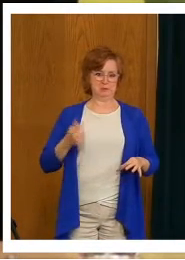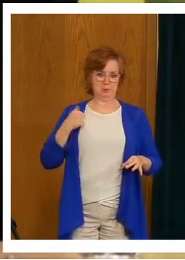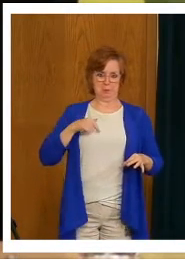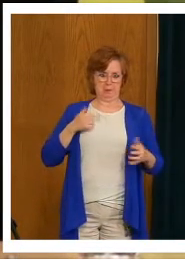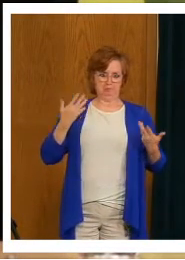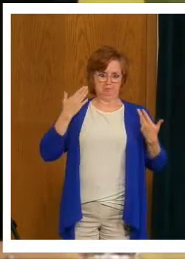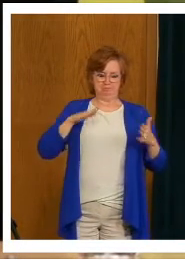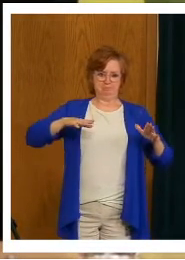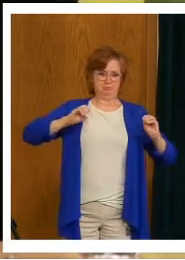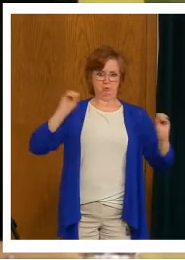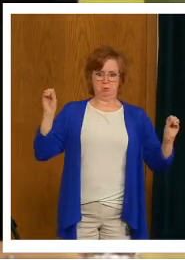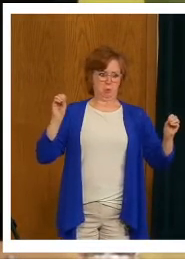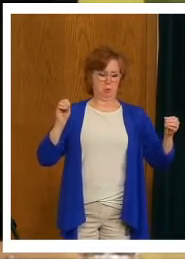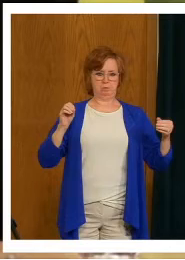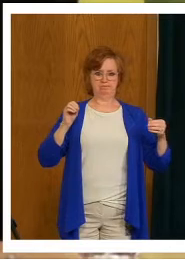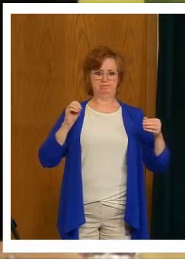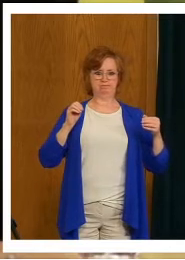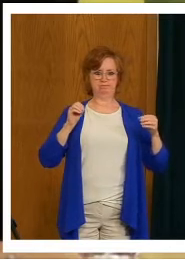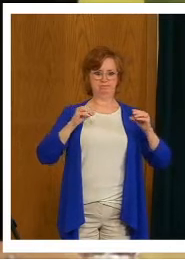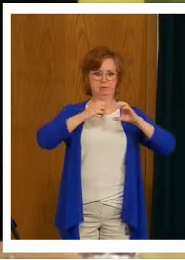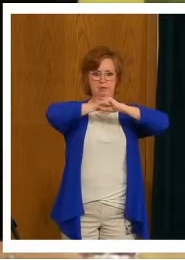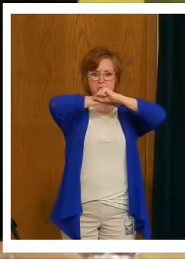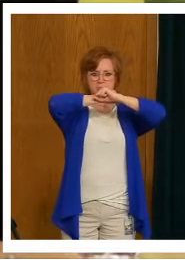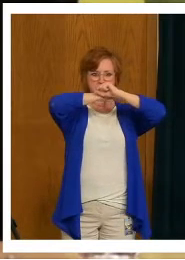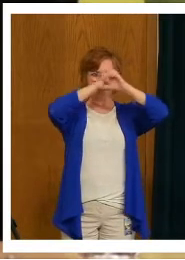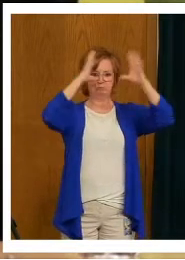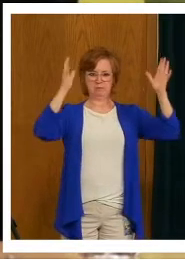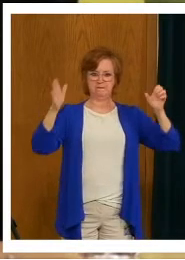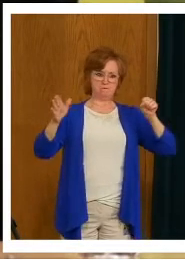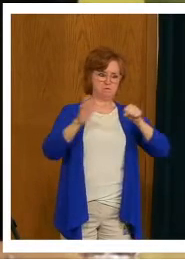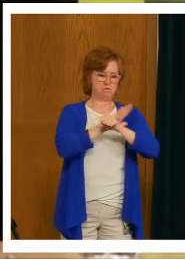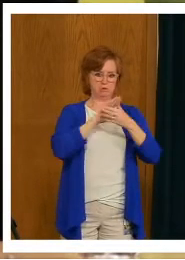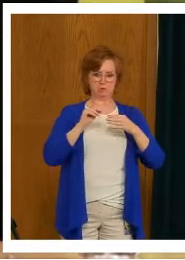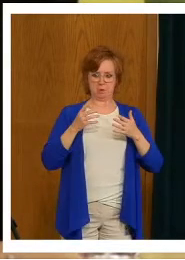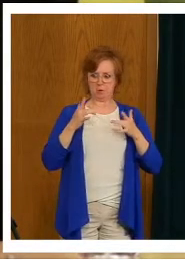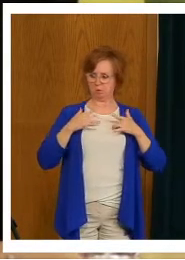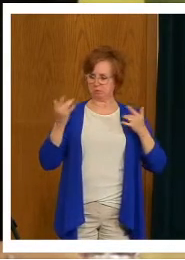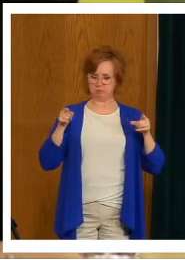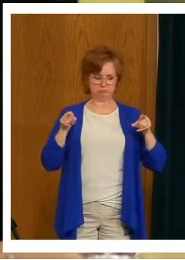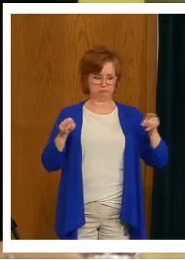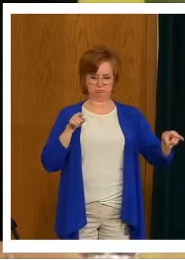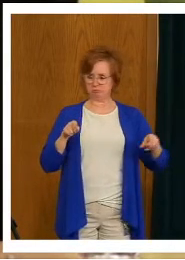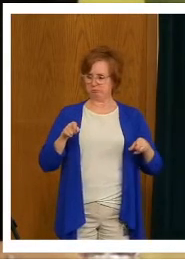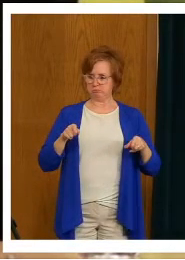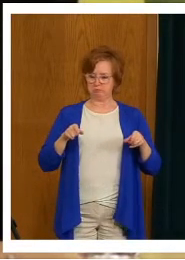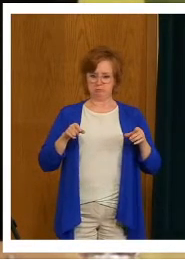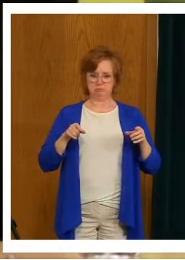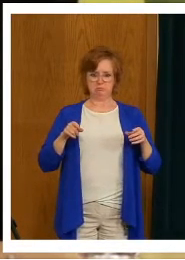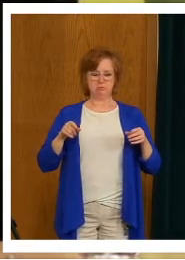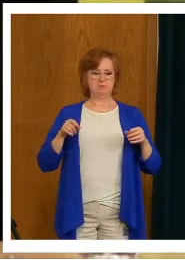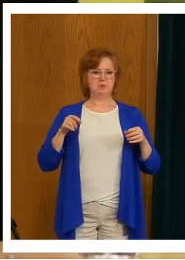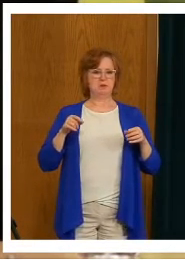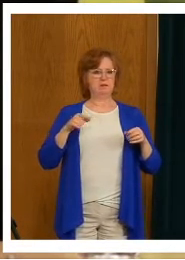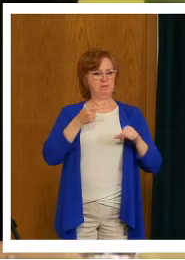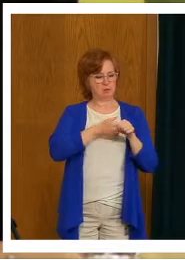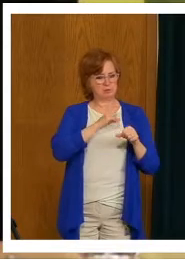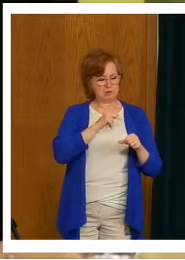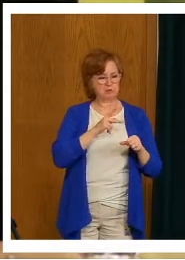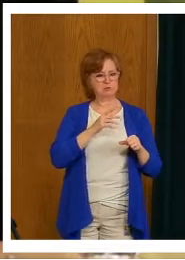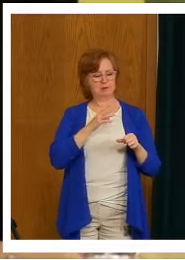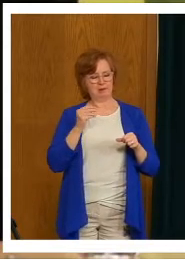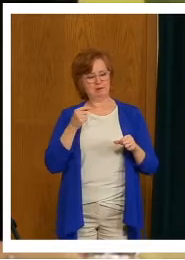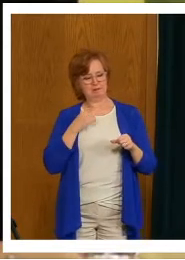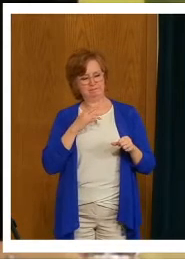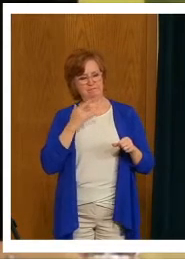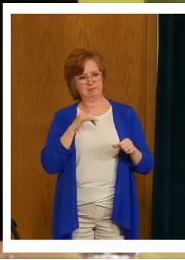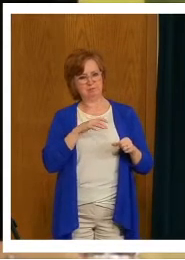guidance, a roadmap, if you will, for. We'll ask for Saskatchewan people, but I think, in fairness, all Canadians are going to be wondering this